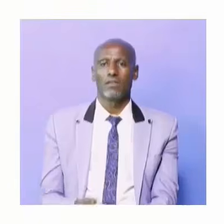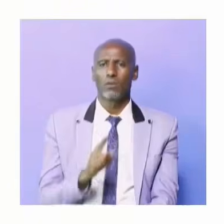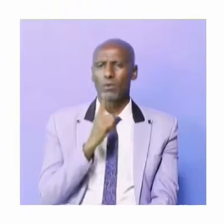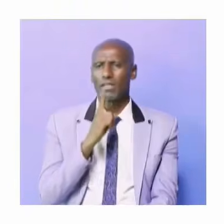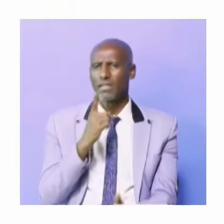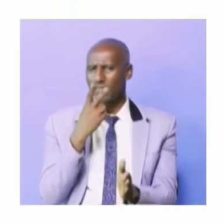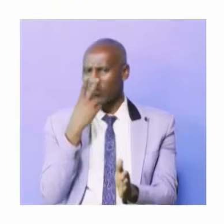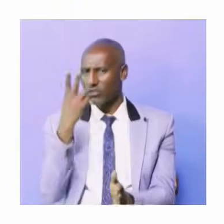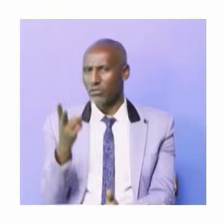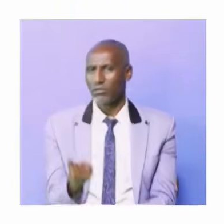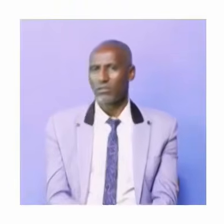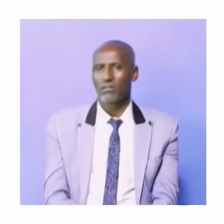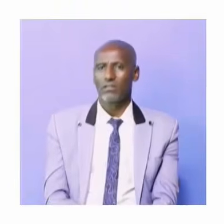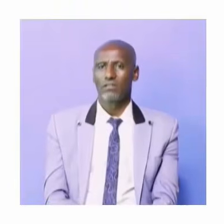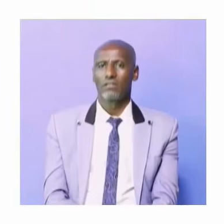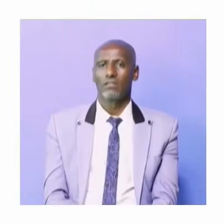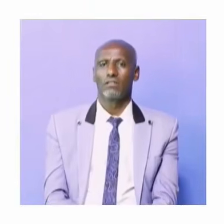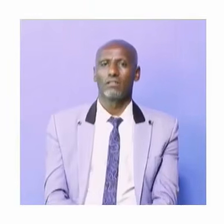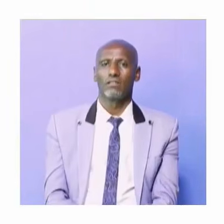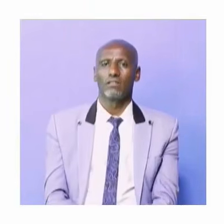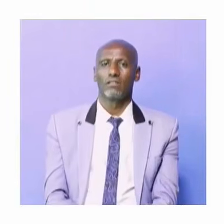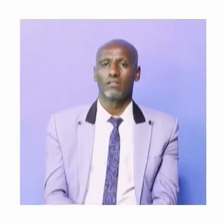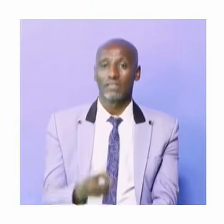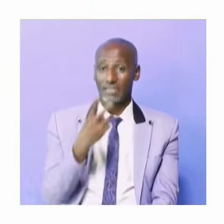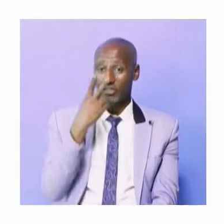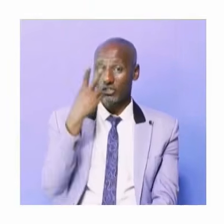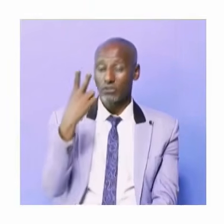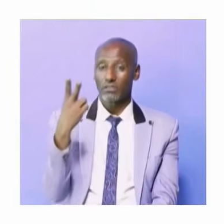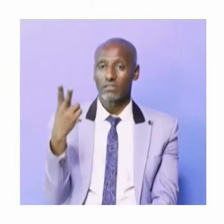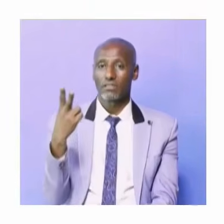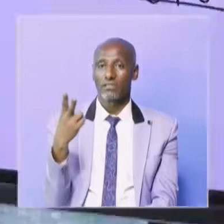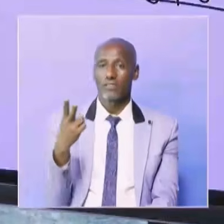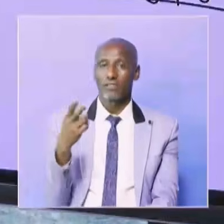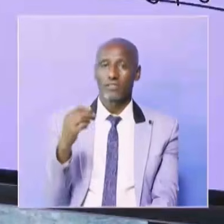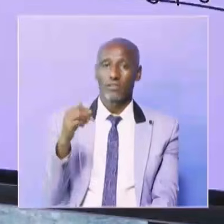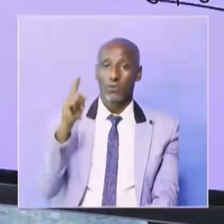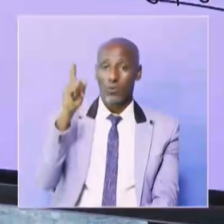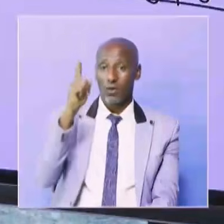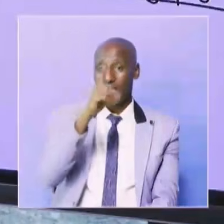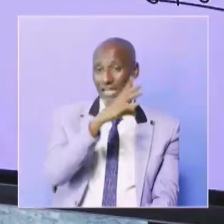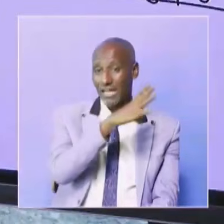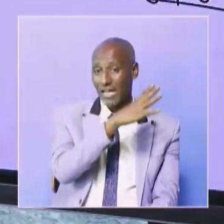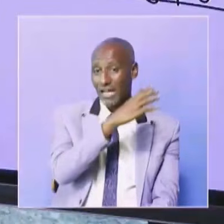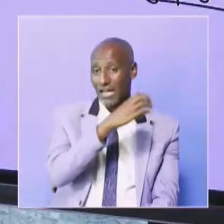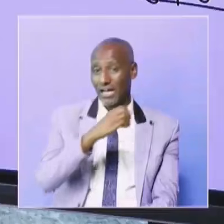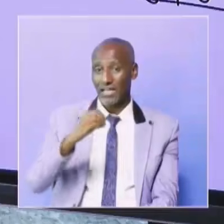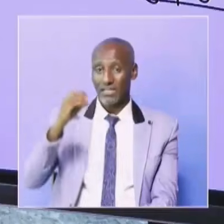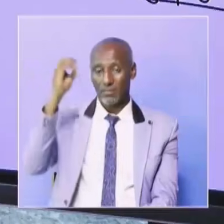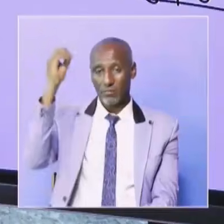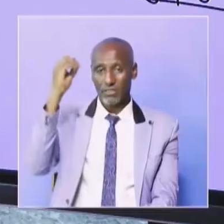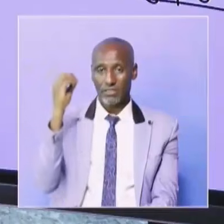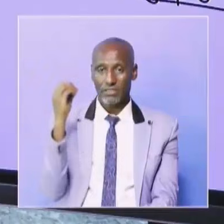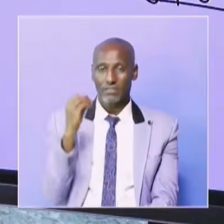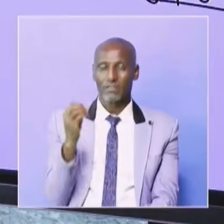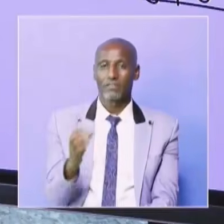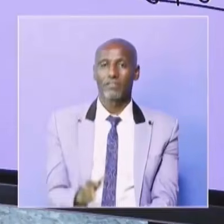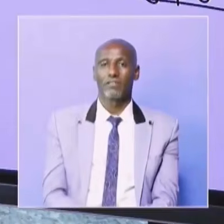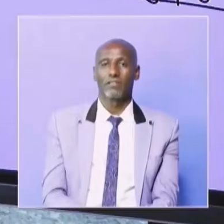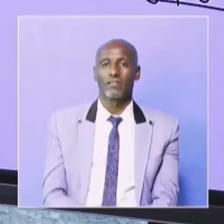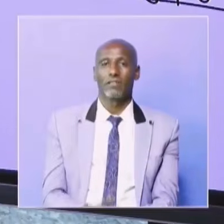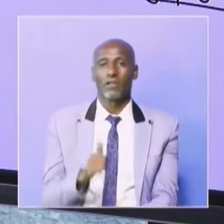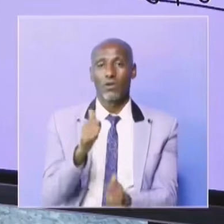show? Yes? It shows 100%. All right? 100%, which